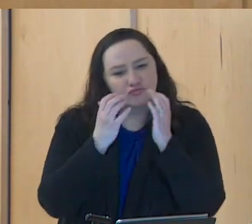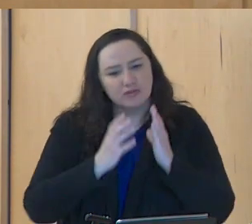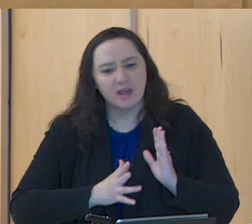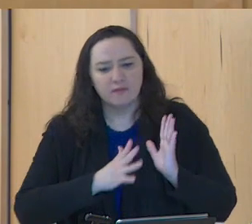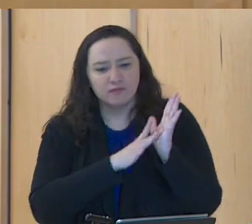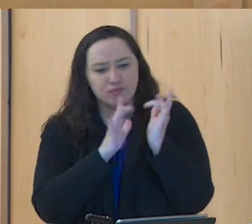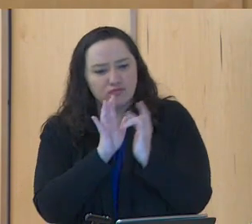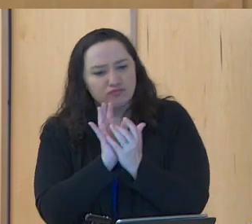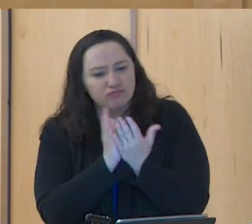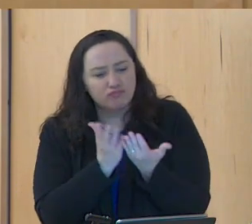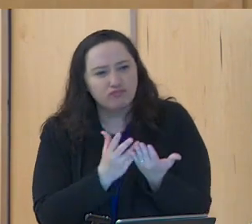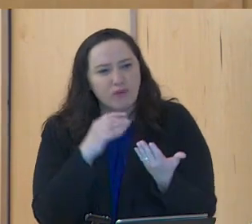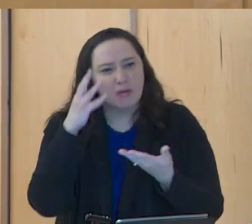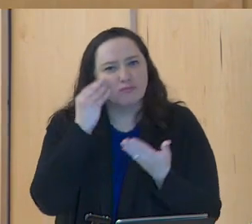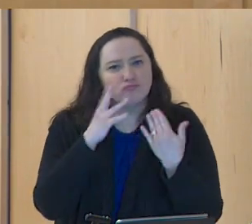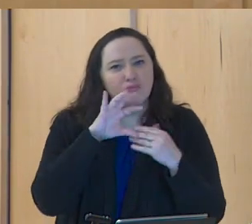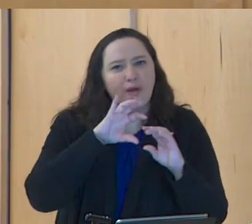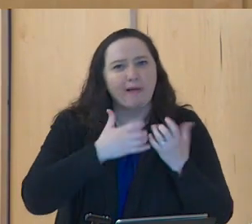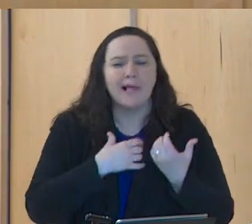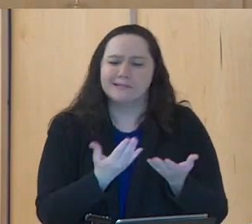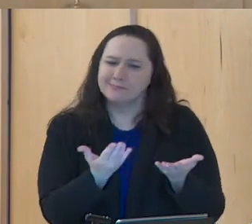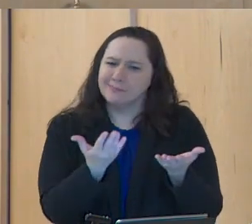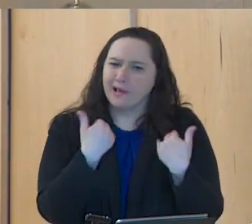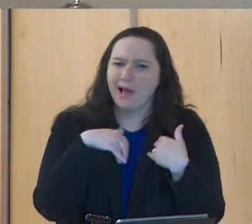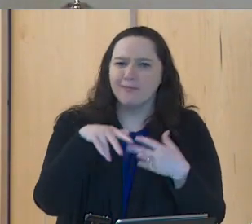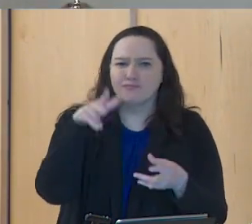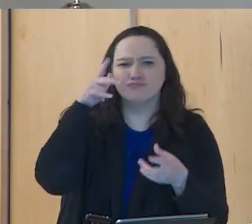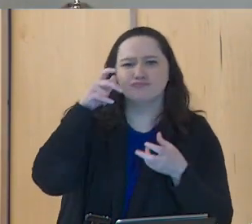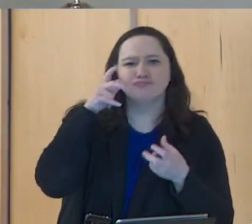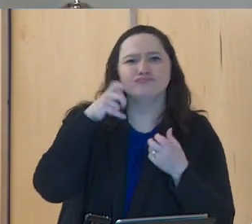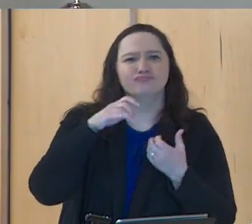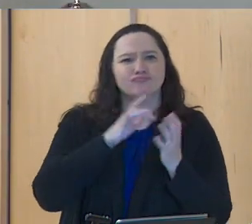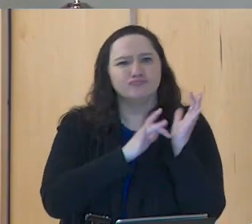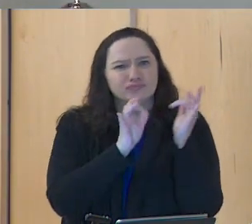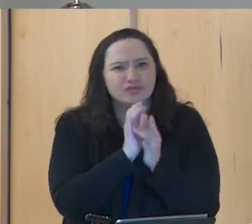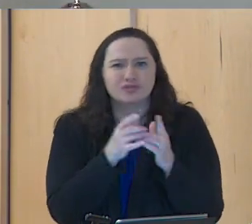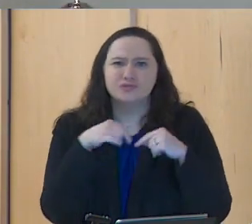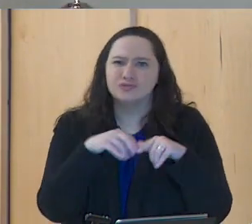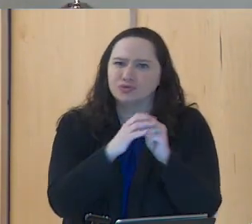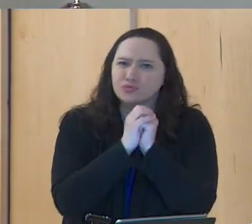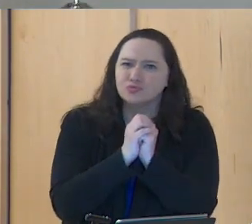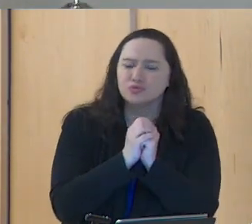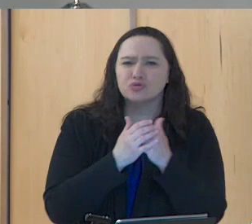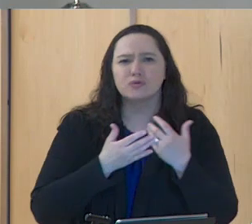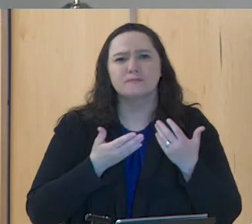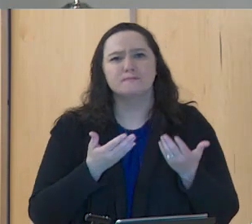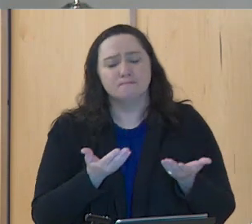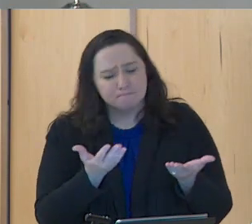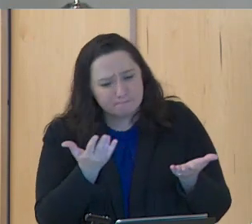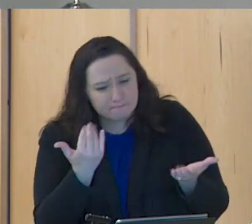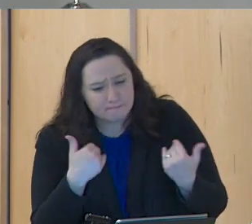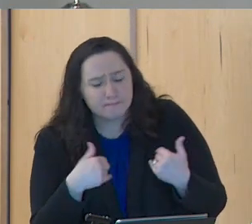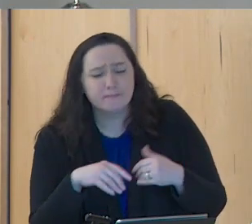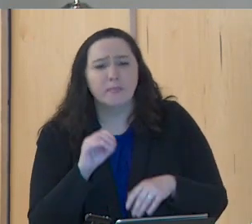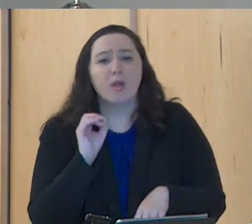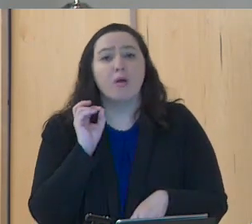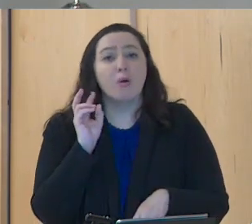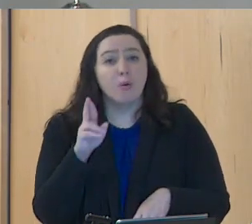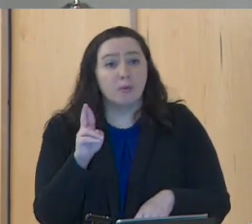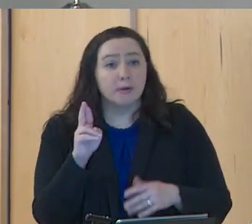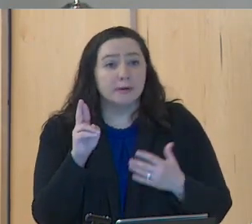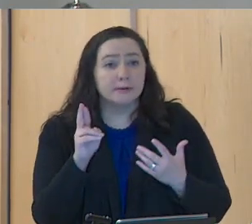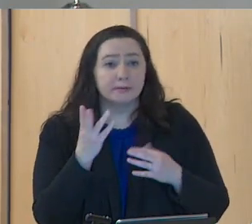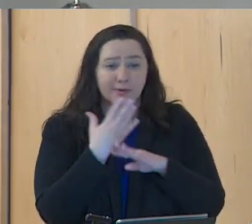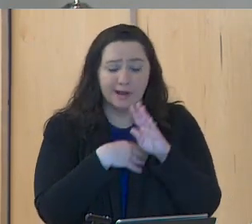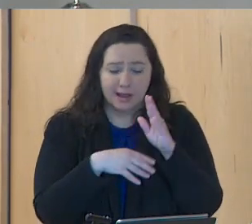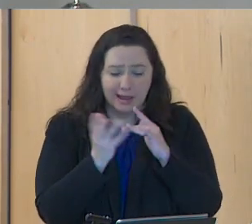information class? Or why don't you come and hear about Jesus in our worship service? Or when we fold